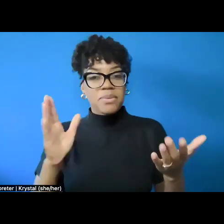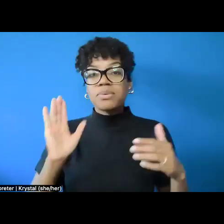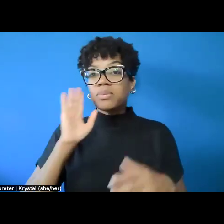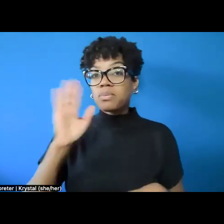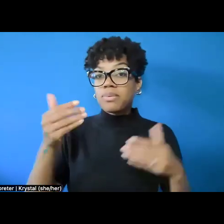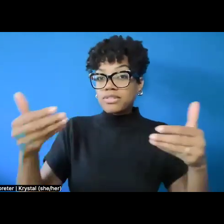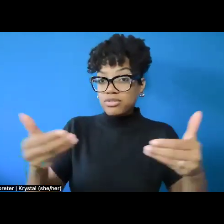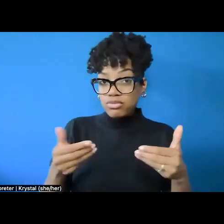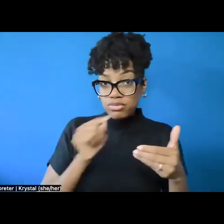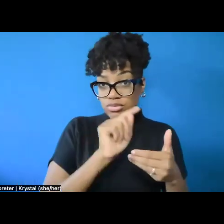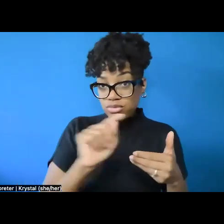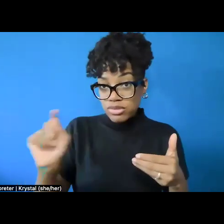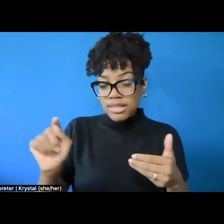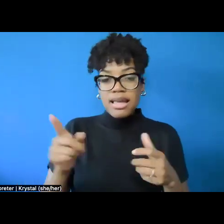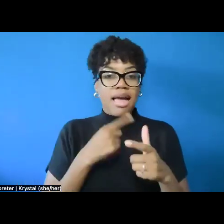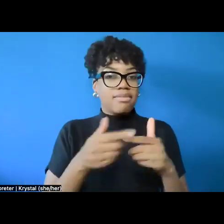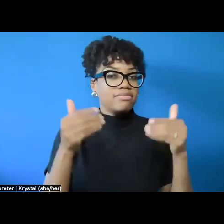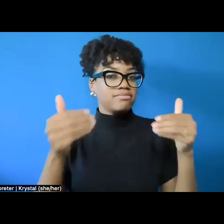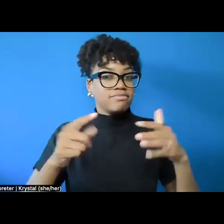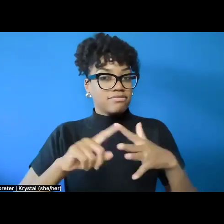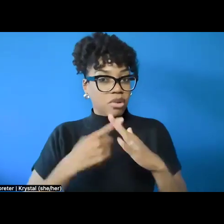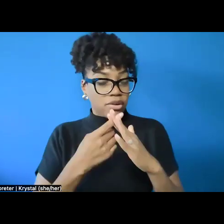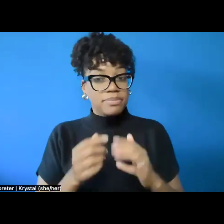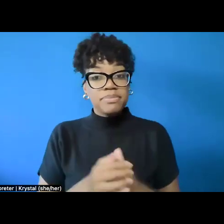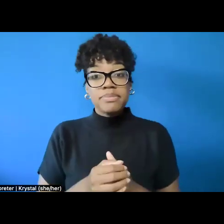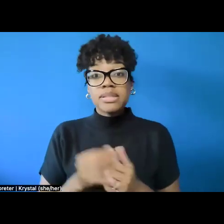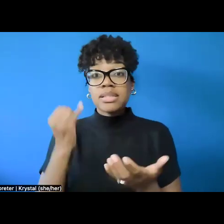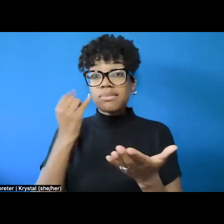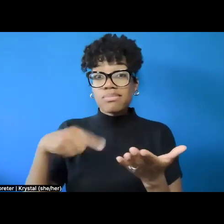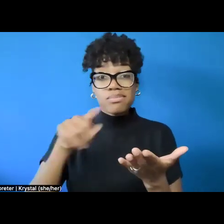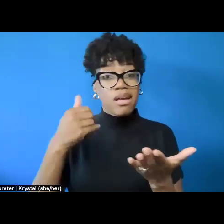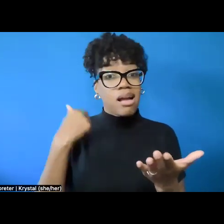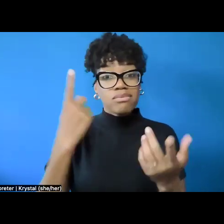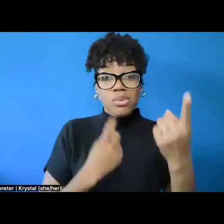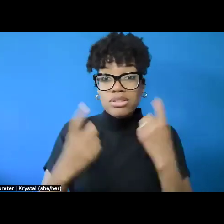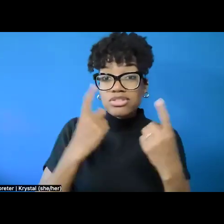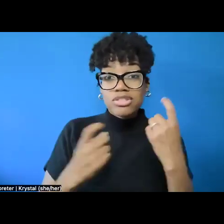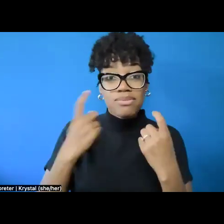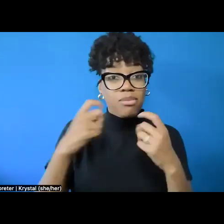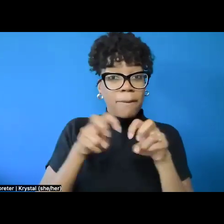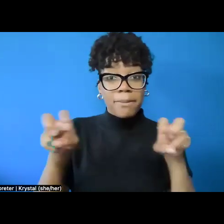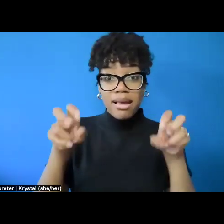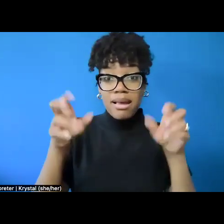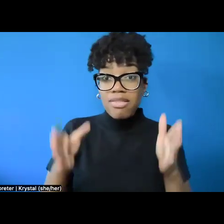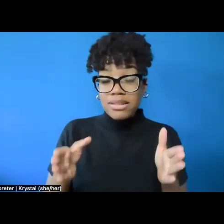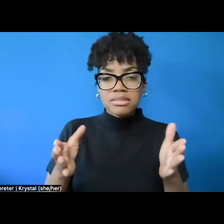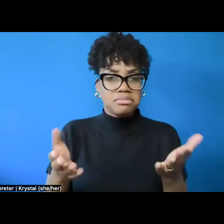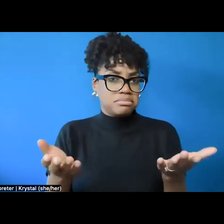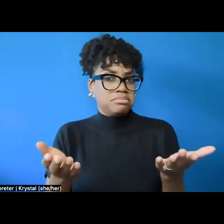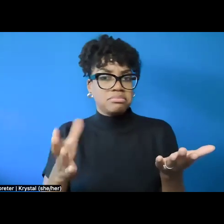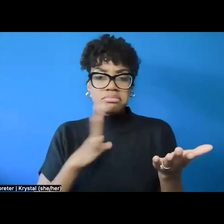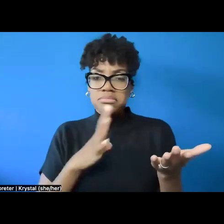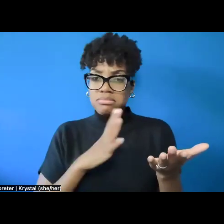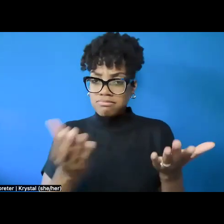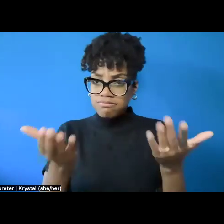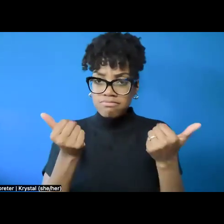then we'll jump into it. And I'll say, if you all have any questions for the panelists as we go through the panel, feel free to